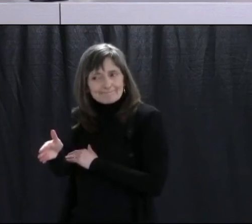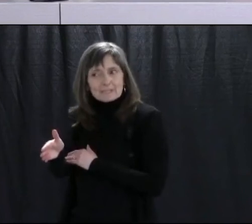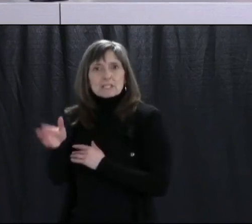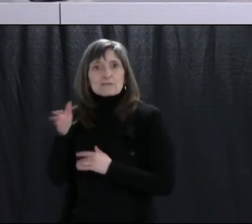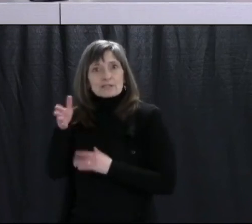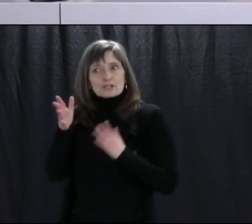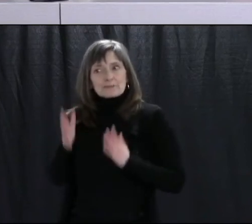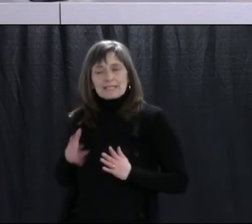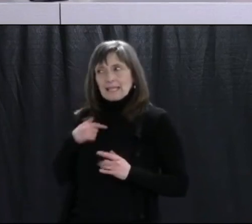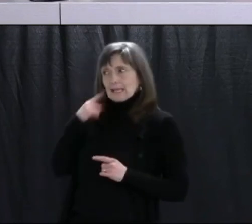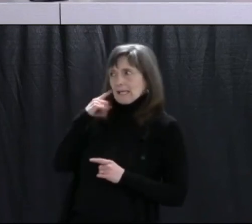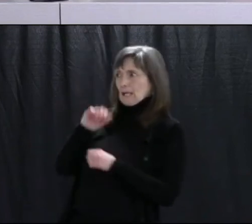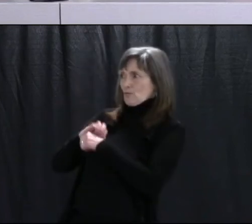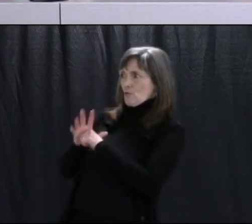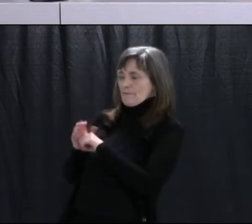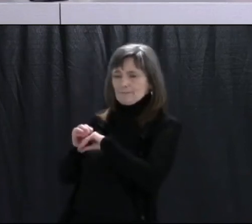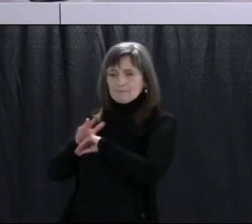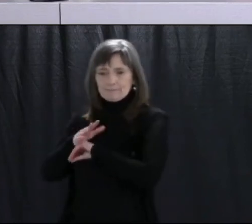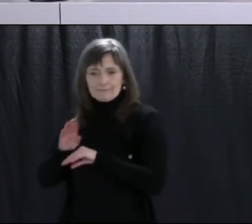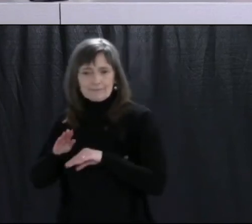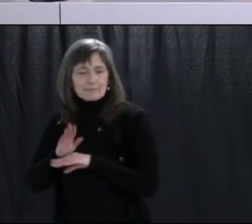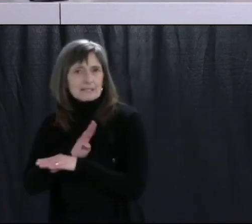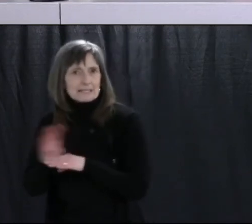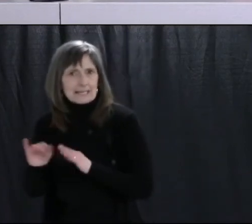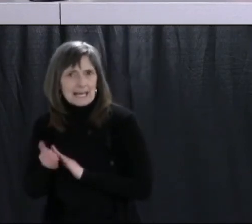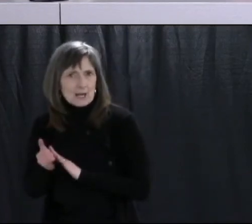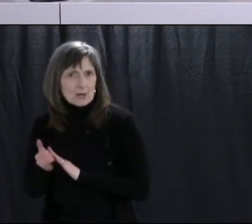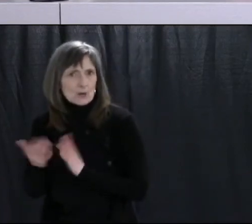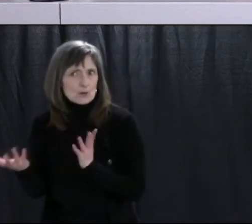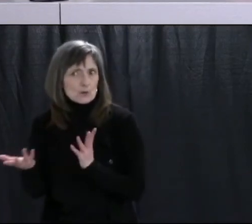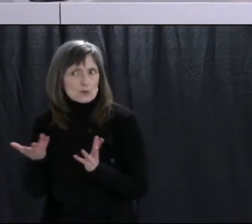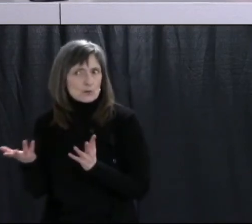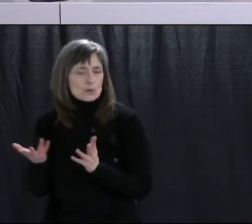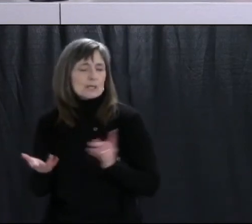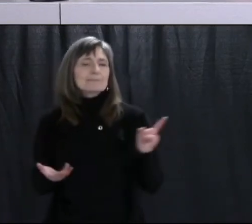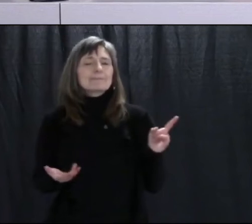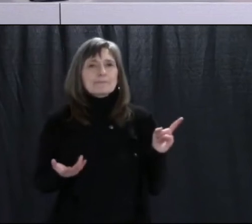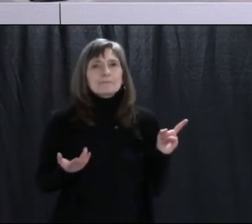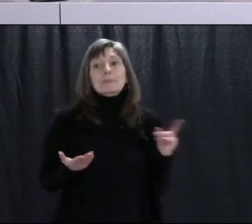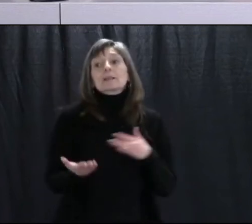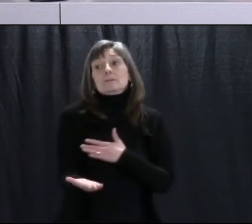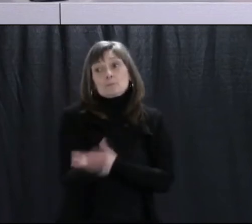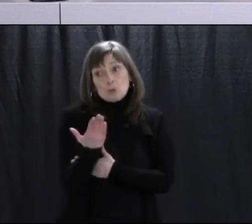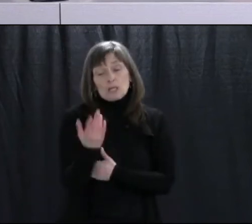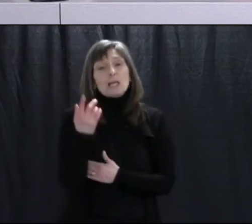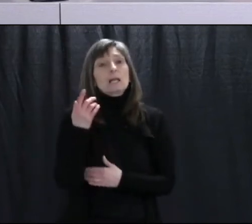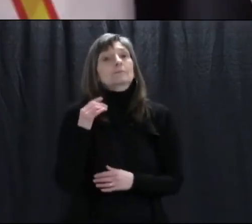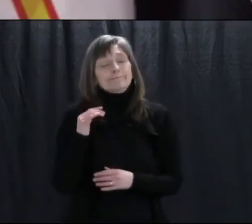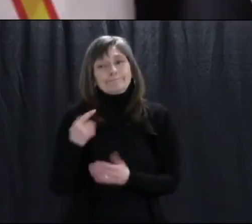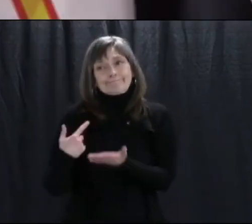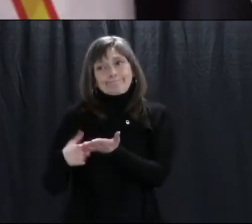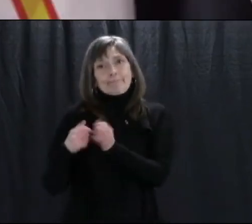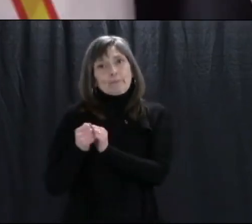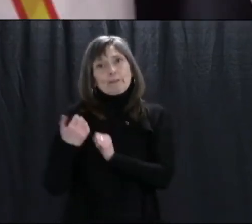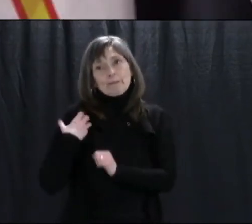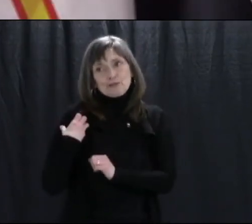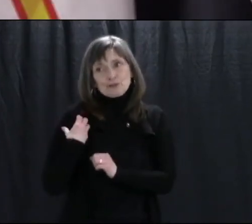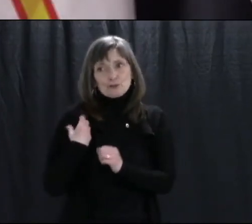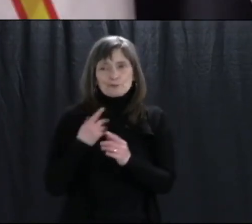of COVID-19 and for their businesses. Yeah, so I spoke with the minister this morning on not only just